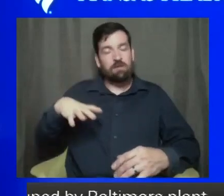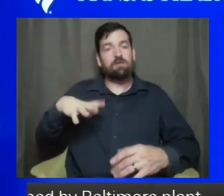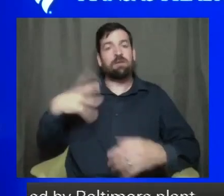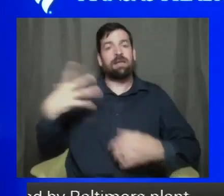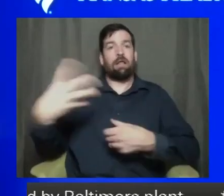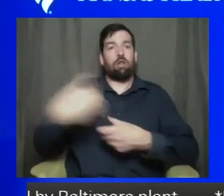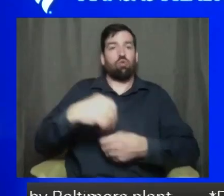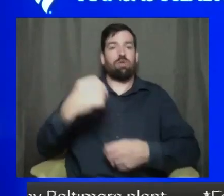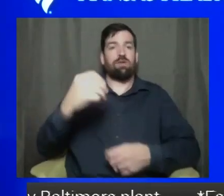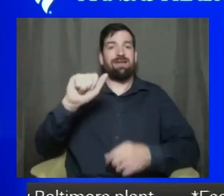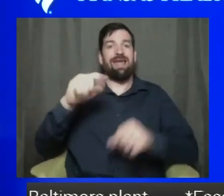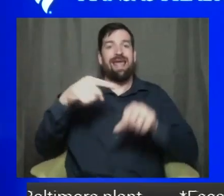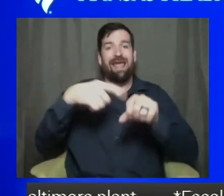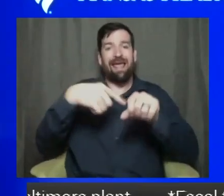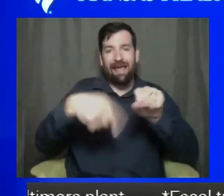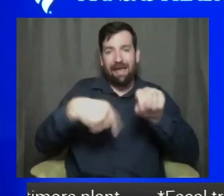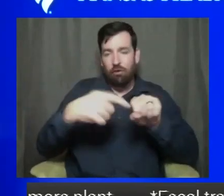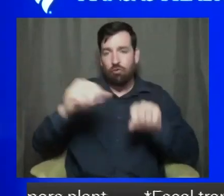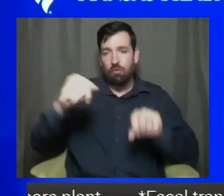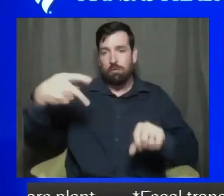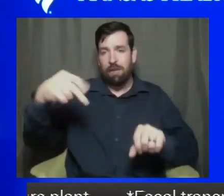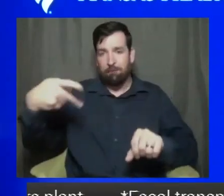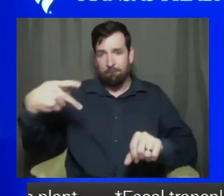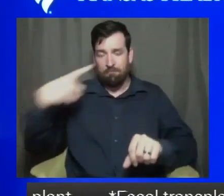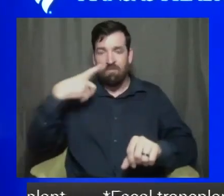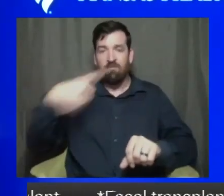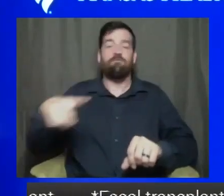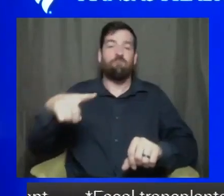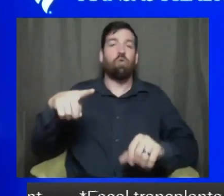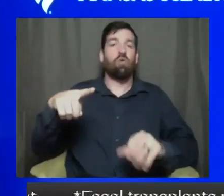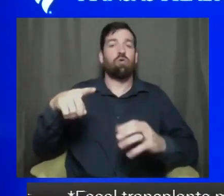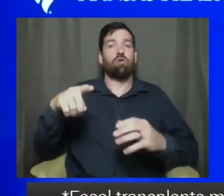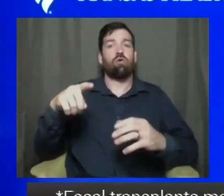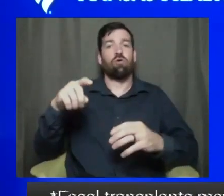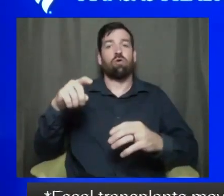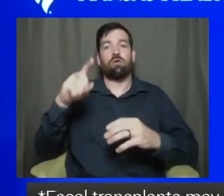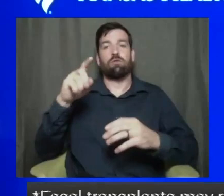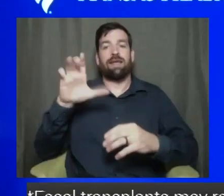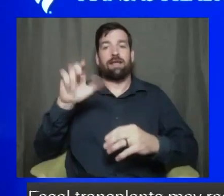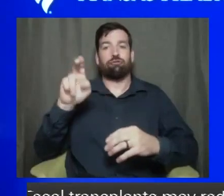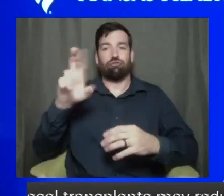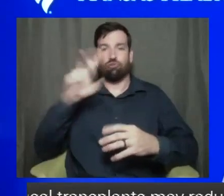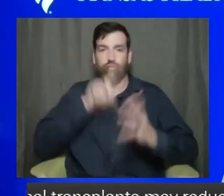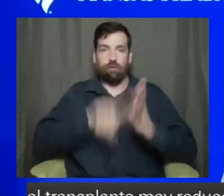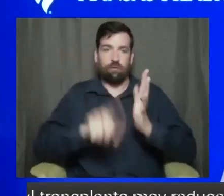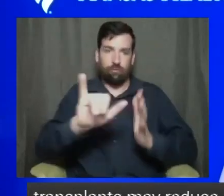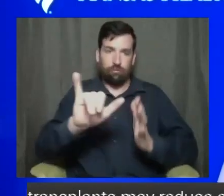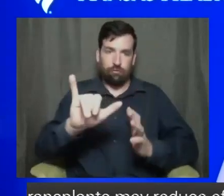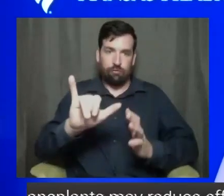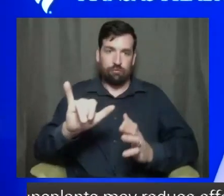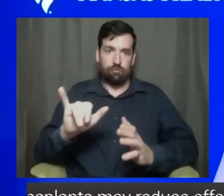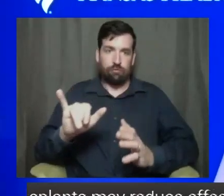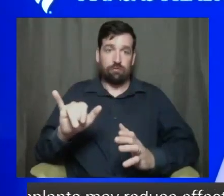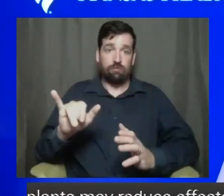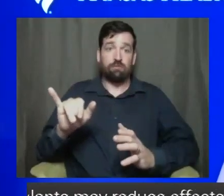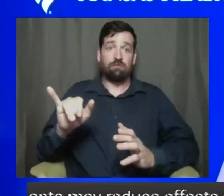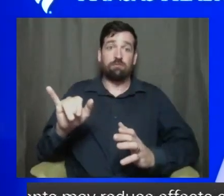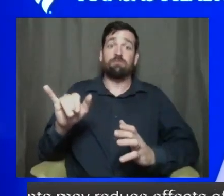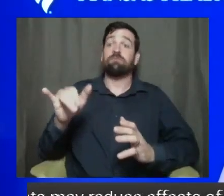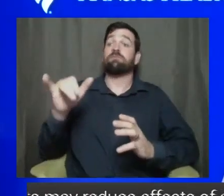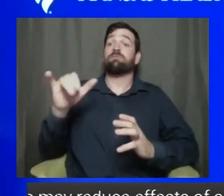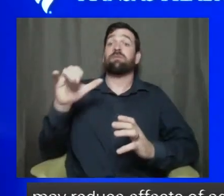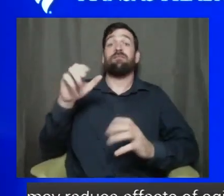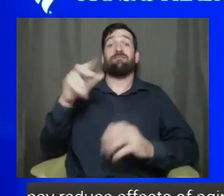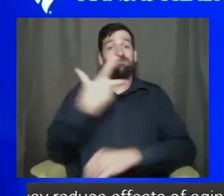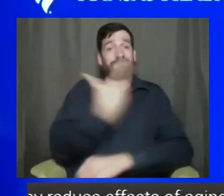for anal cancer as well. So cancer screening is extremely important. And leading into that is there is a vaccine, a very